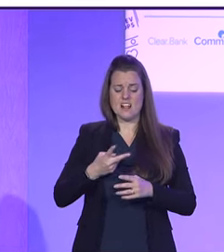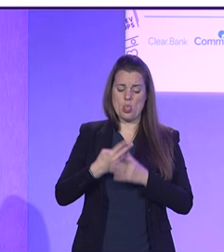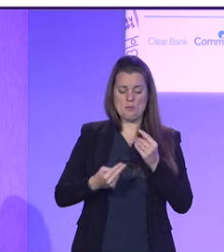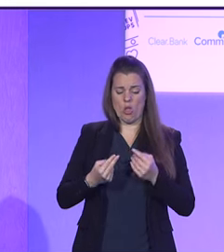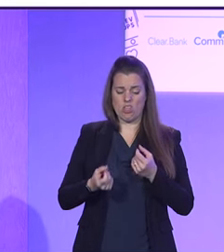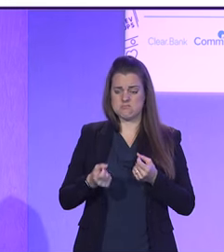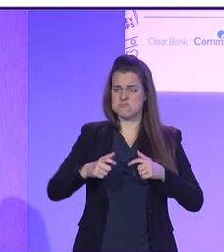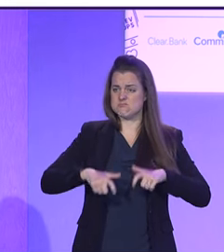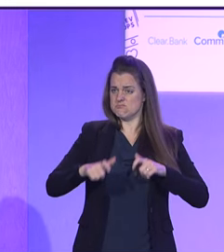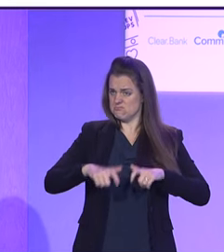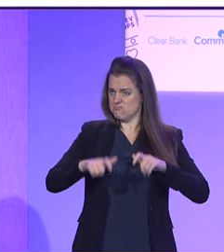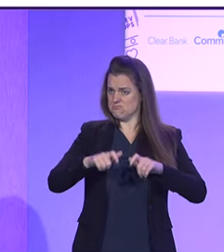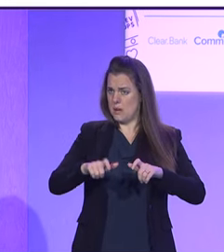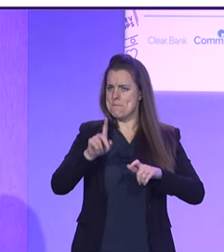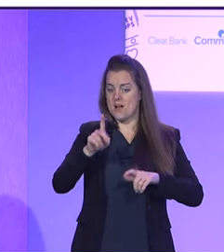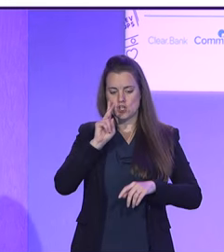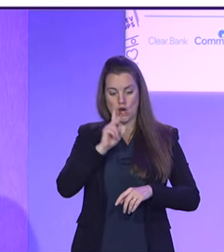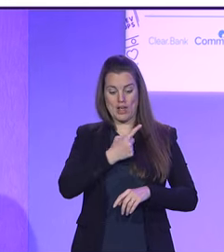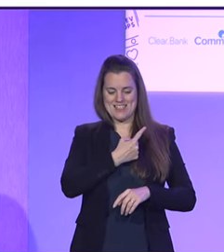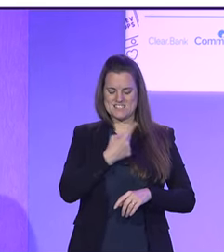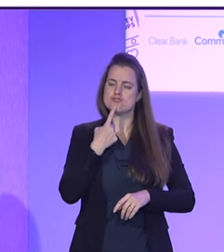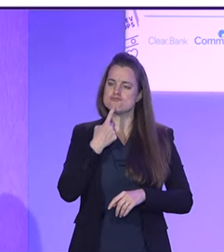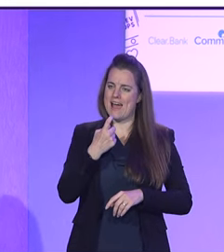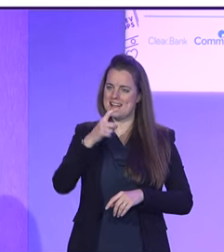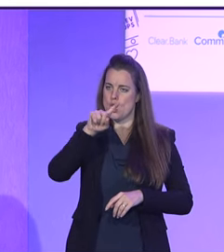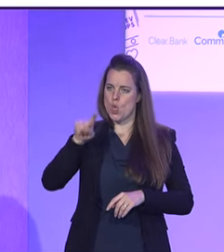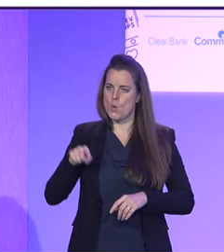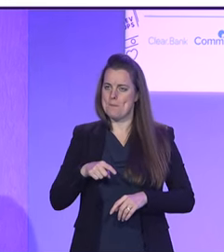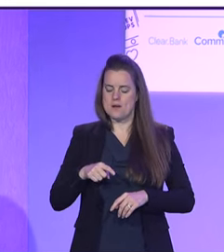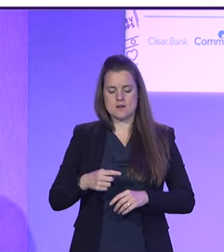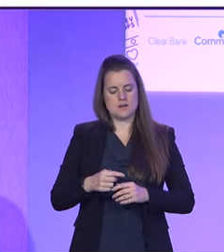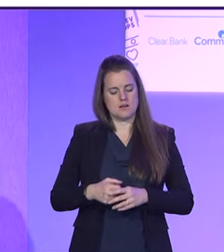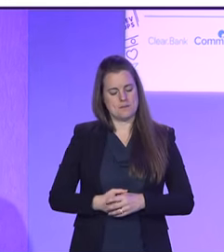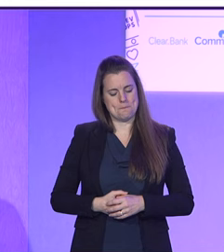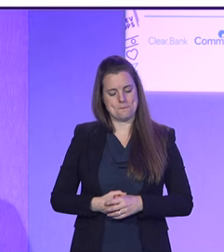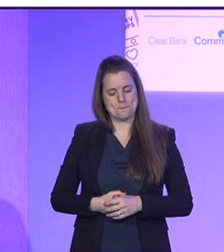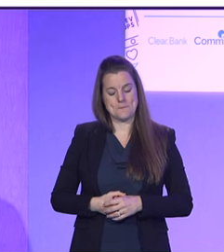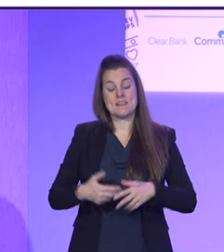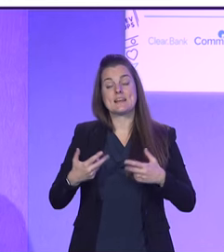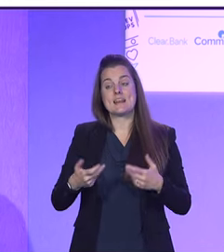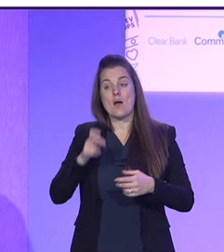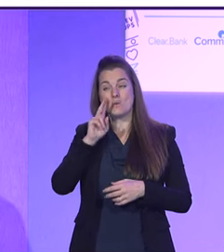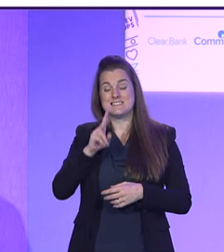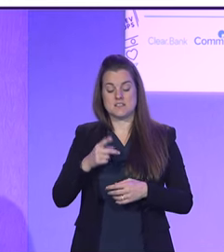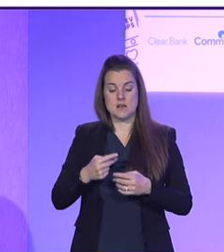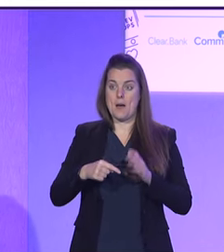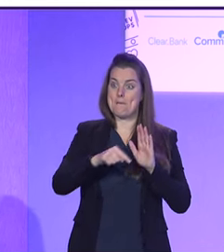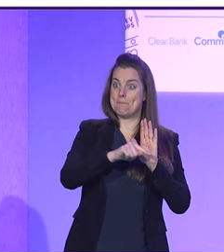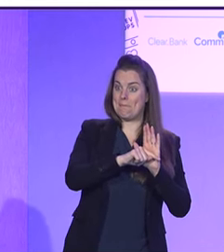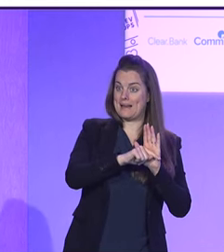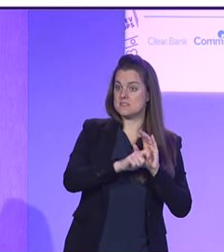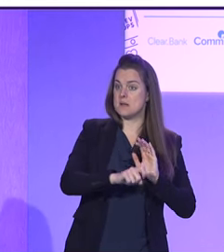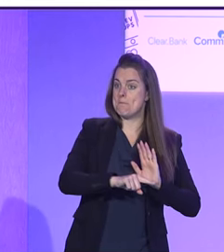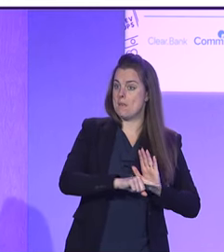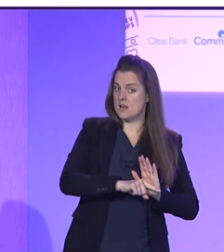system. But now if we look at this loop here, the red one here, what we see is that now we have two minuses. It's an even number.